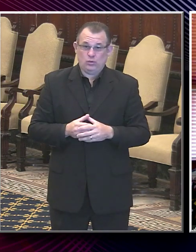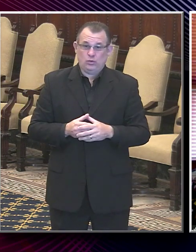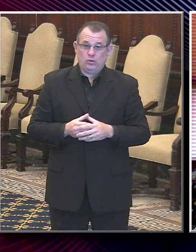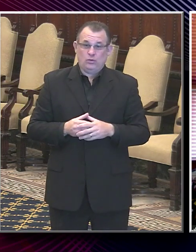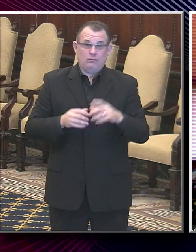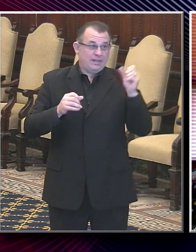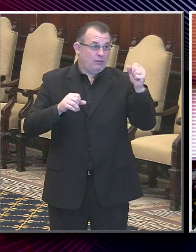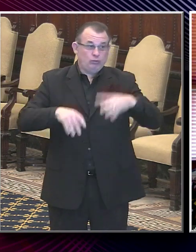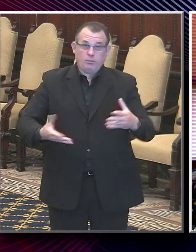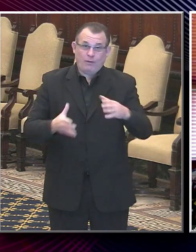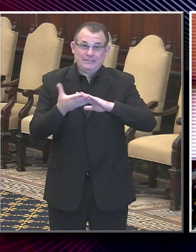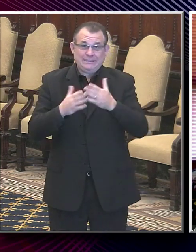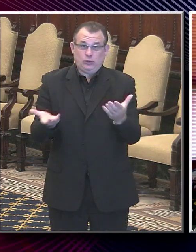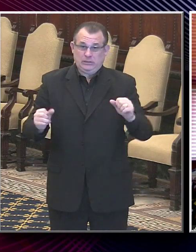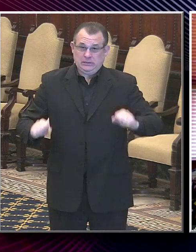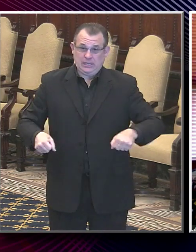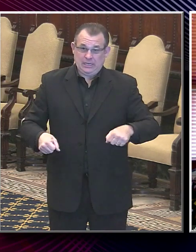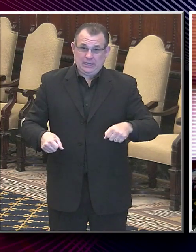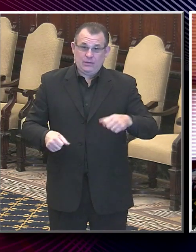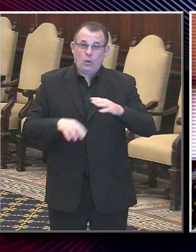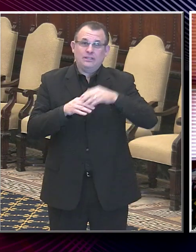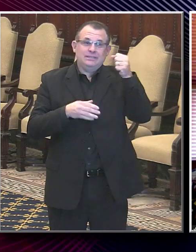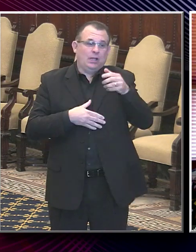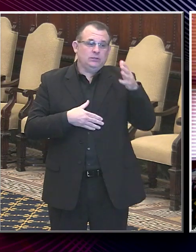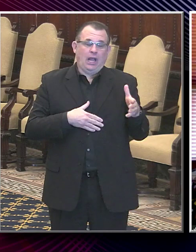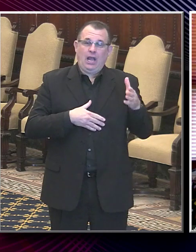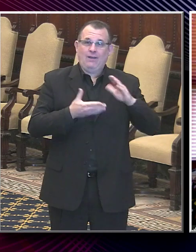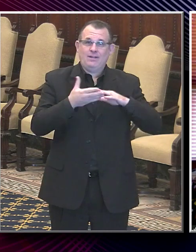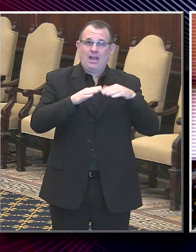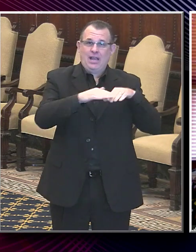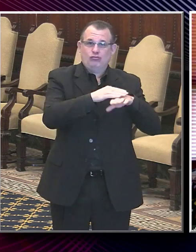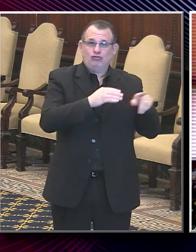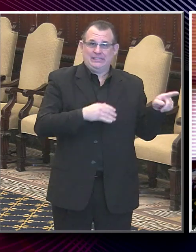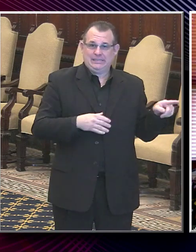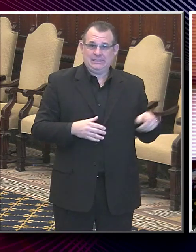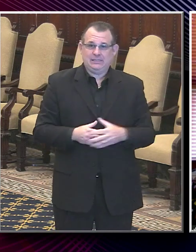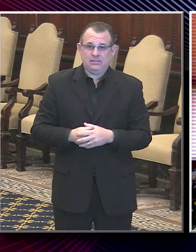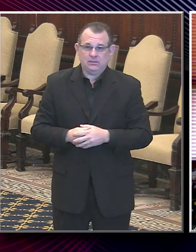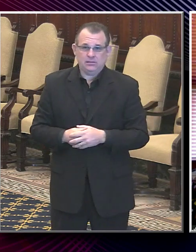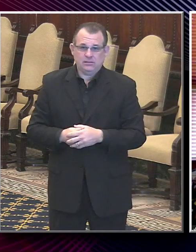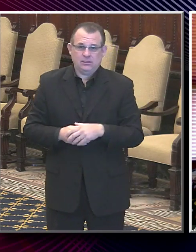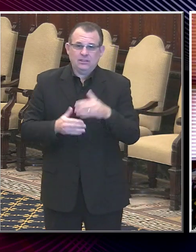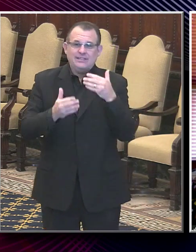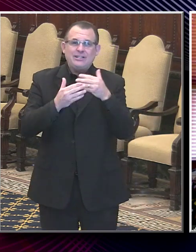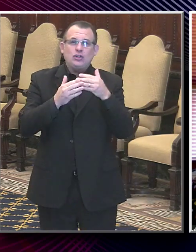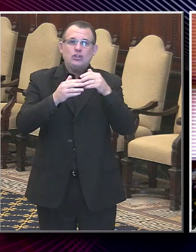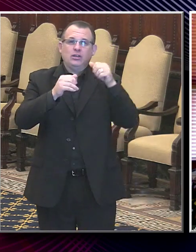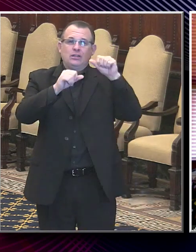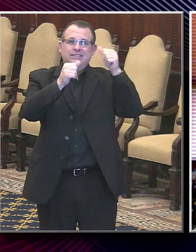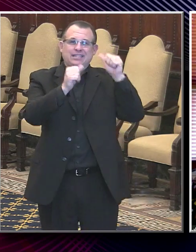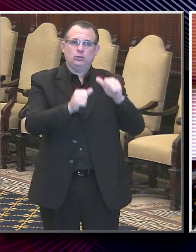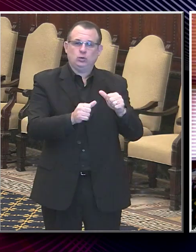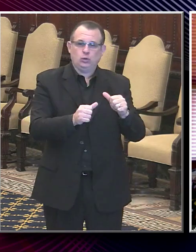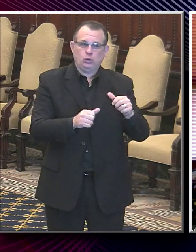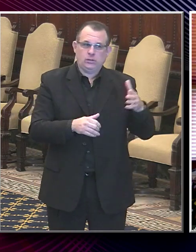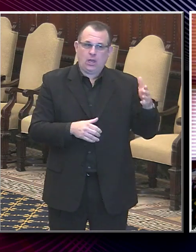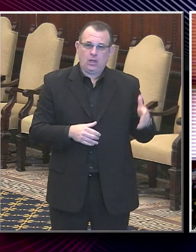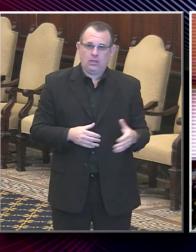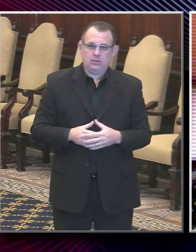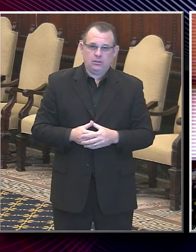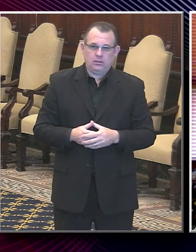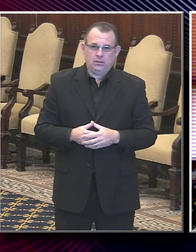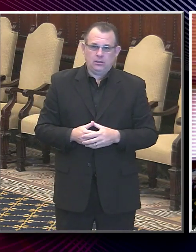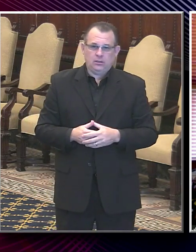have set up on the south side of City Hall, right near the Octavius Catto statue. Our corporate neighbors also continue to